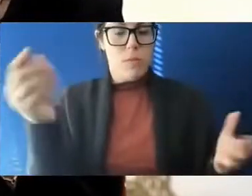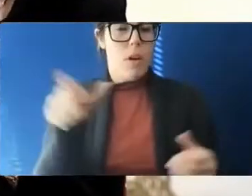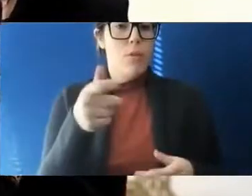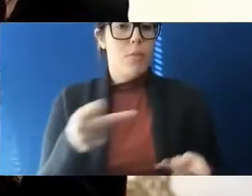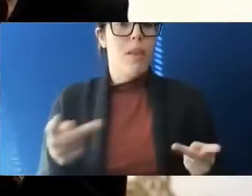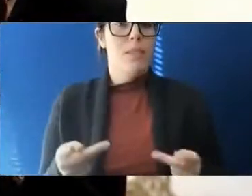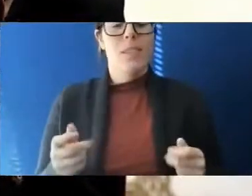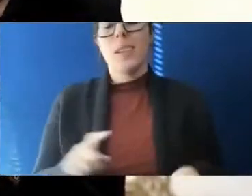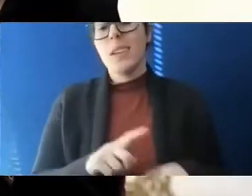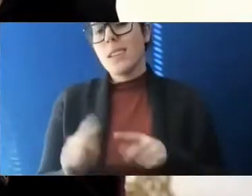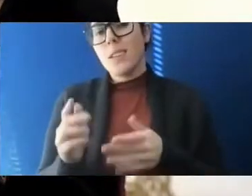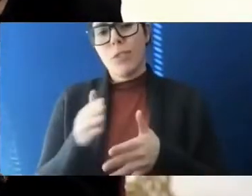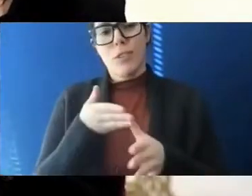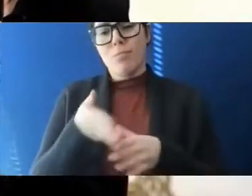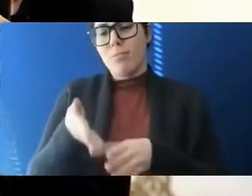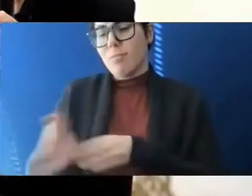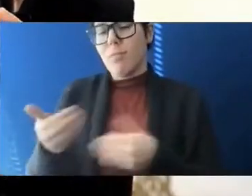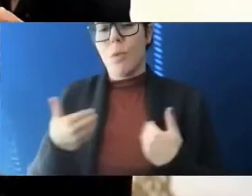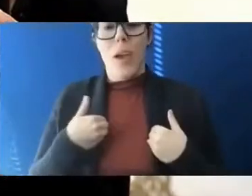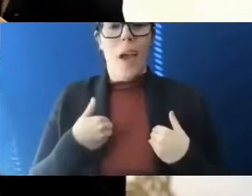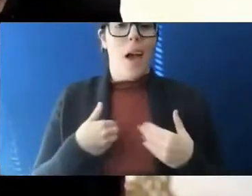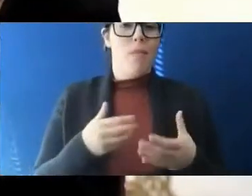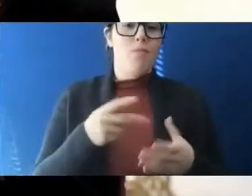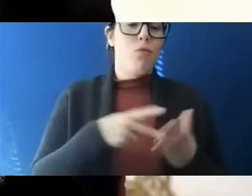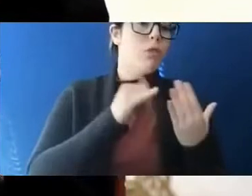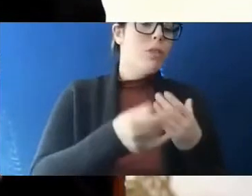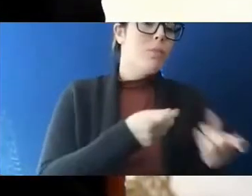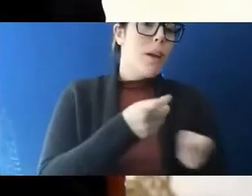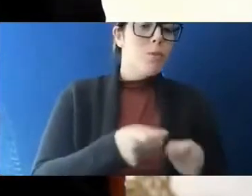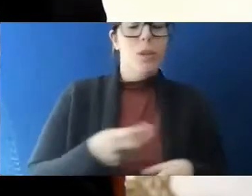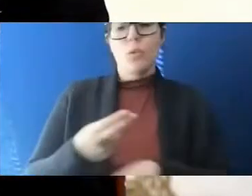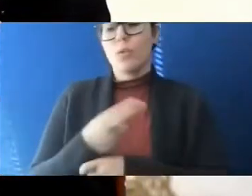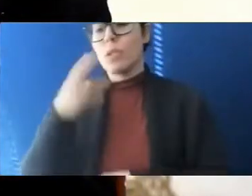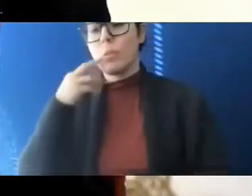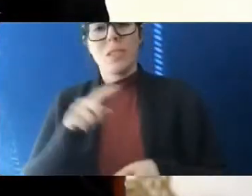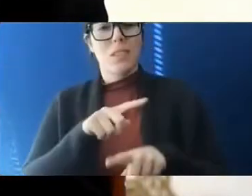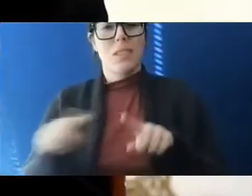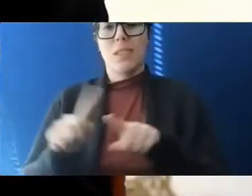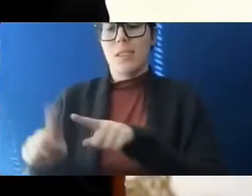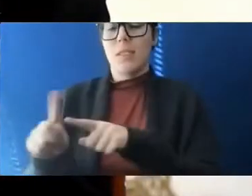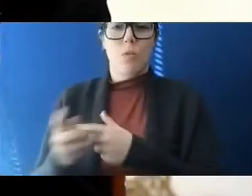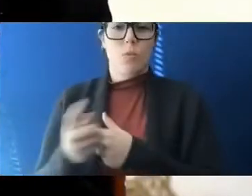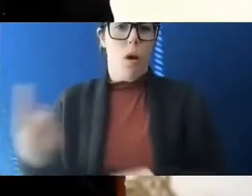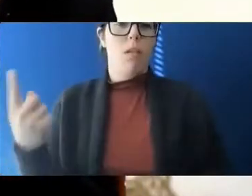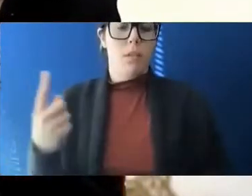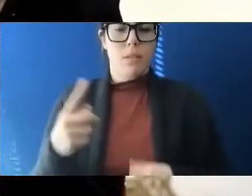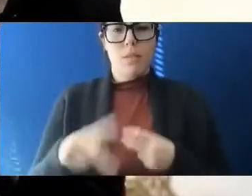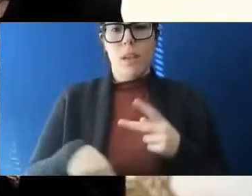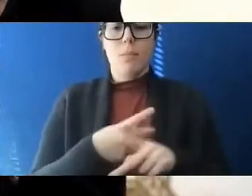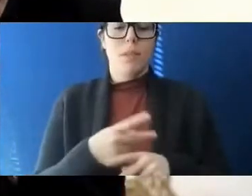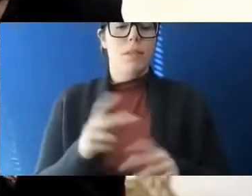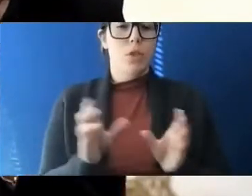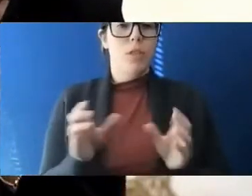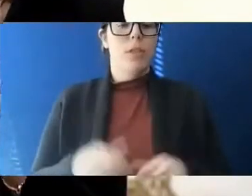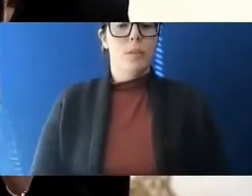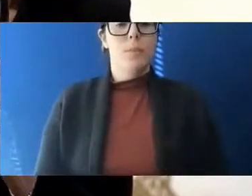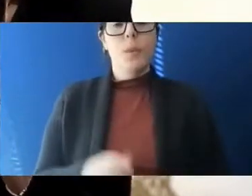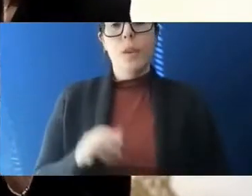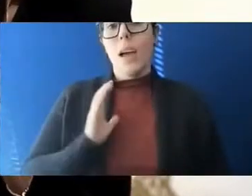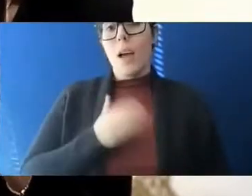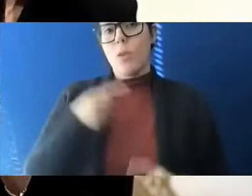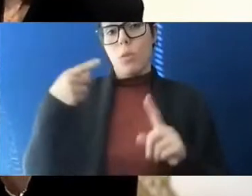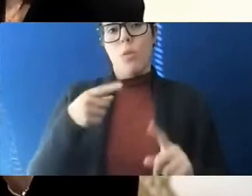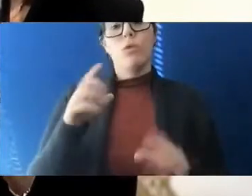analytics, project management, and user experience. And our view was these are certificates